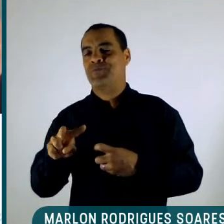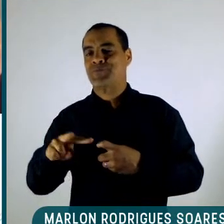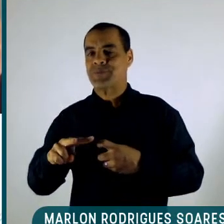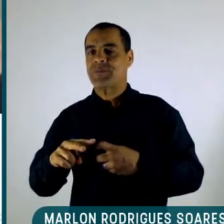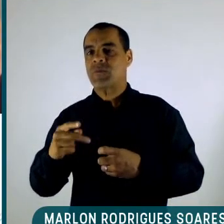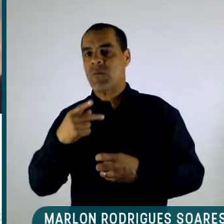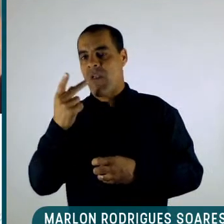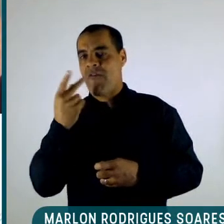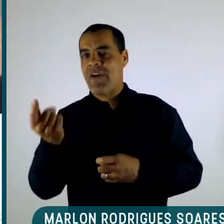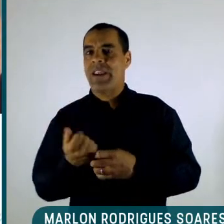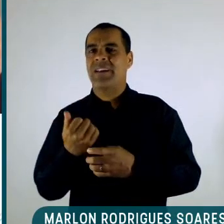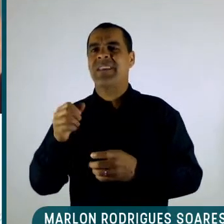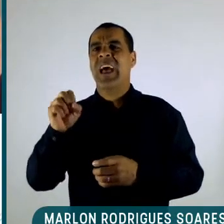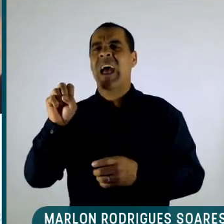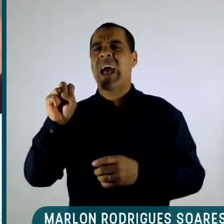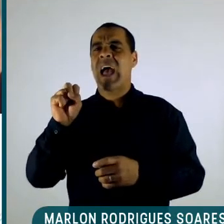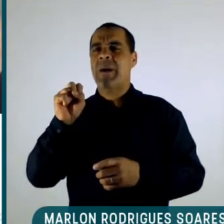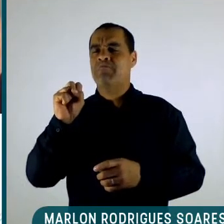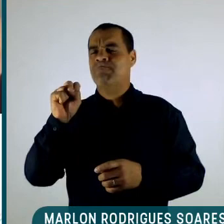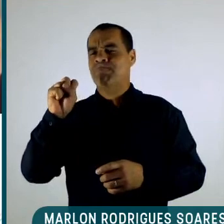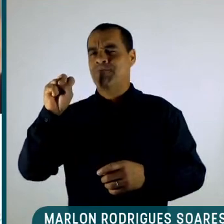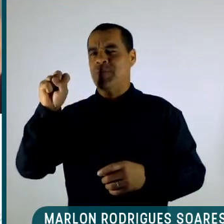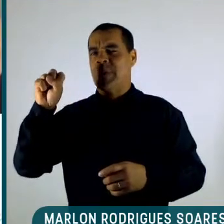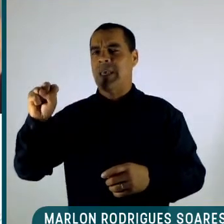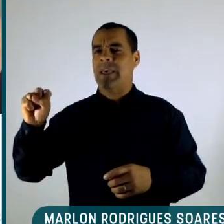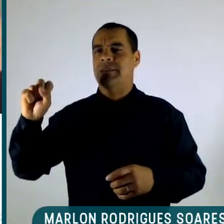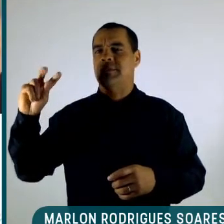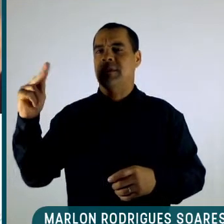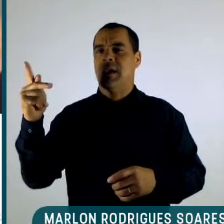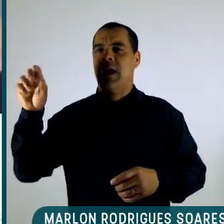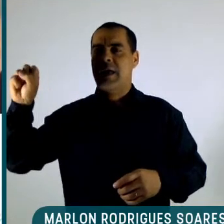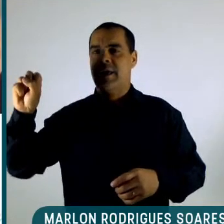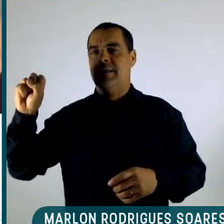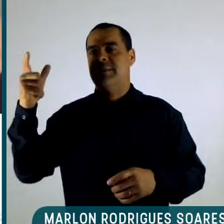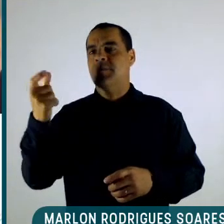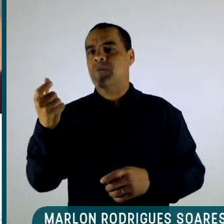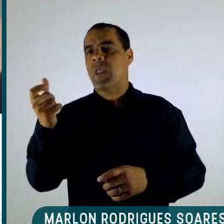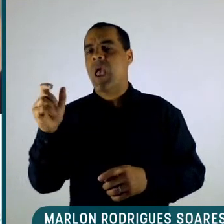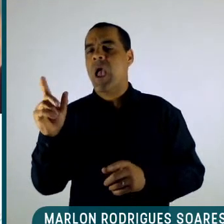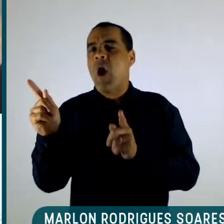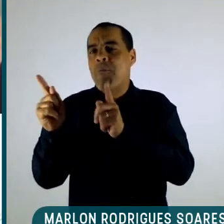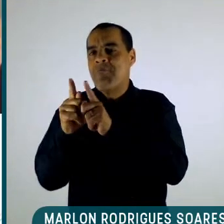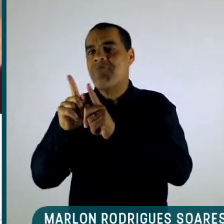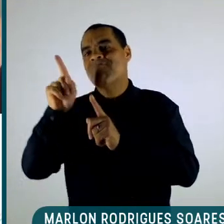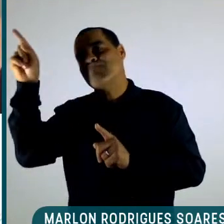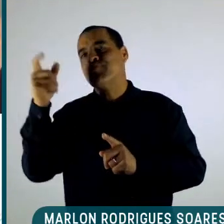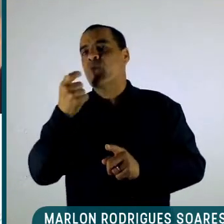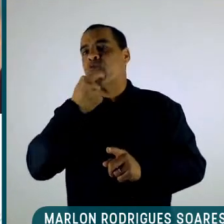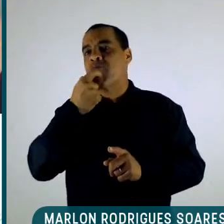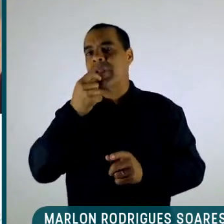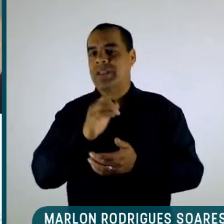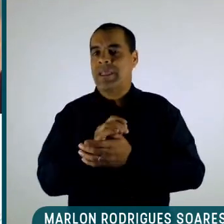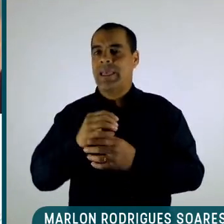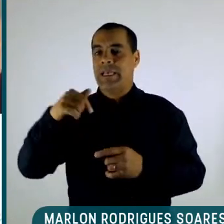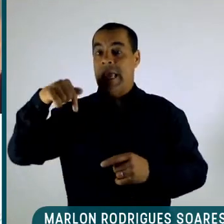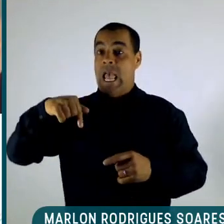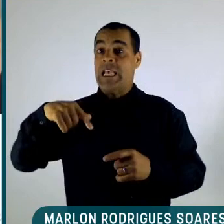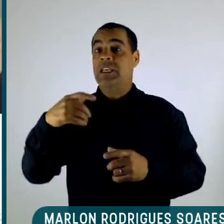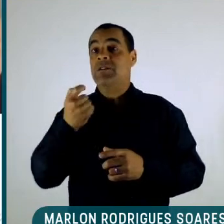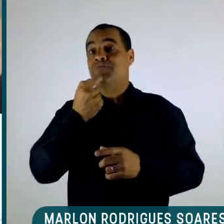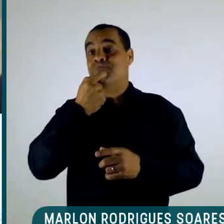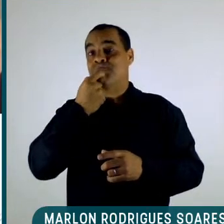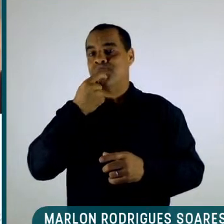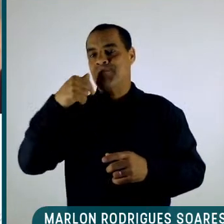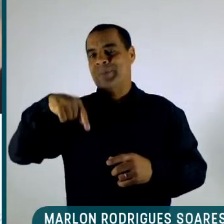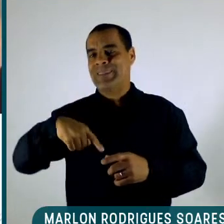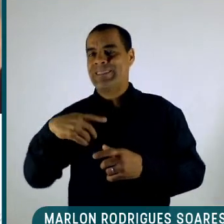is the National Health System in Britain. And it's very impressive that here in England,